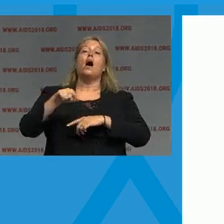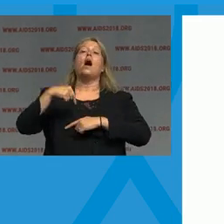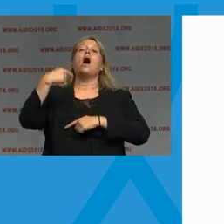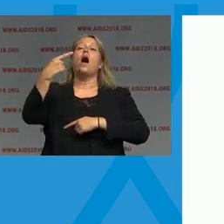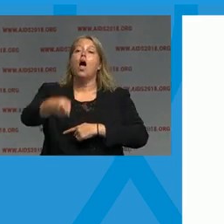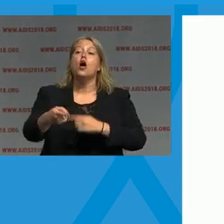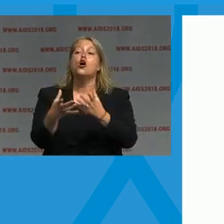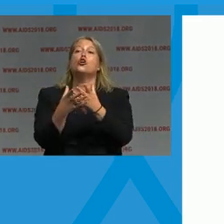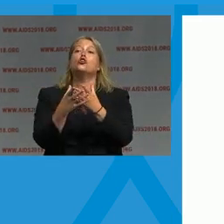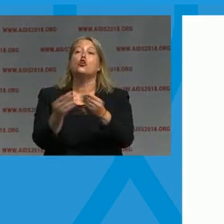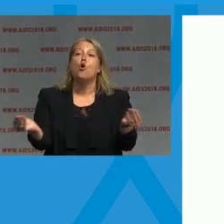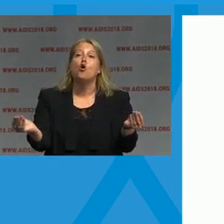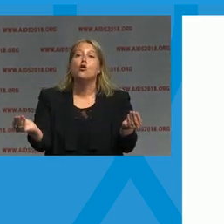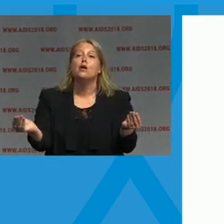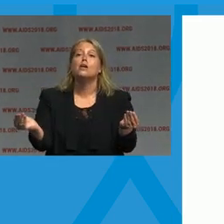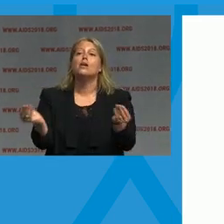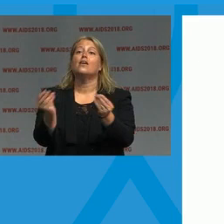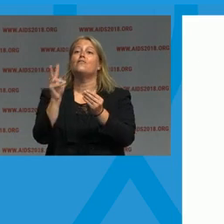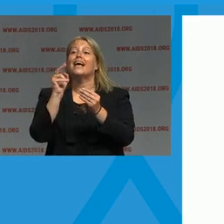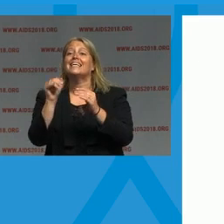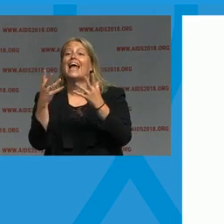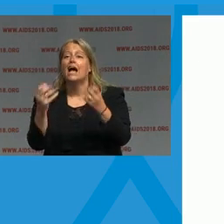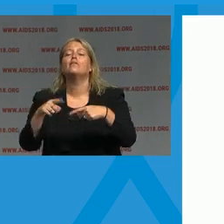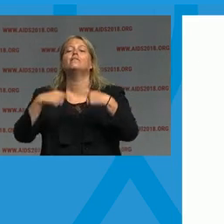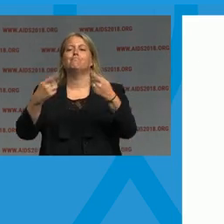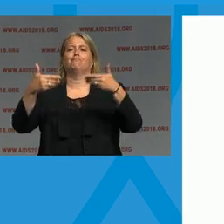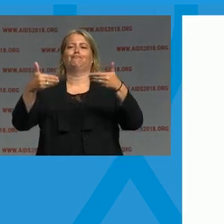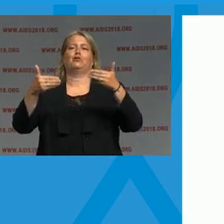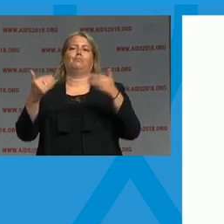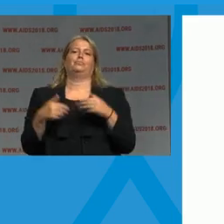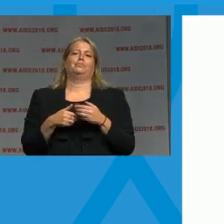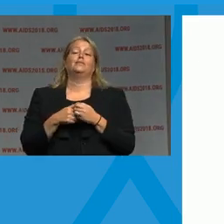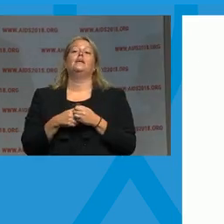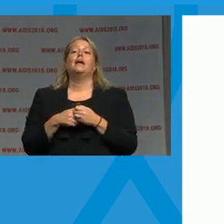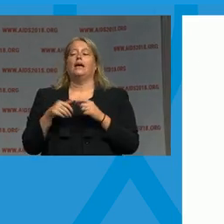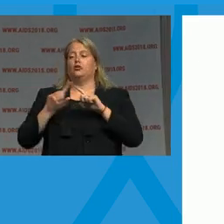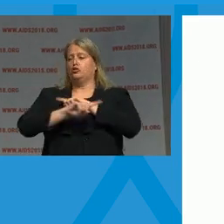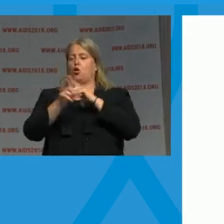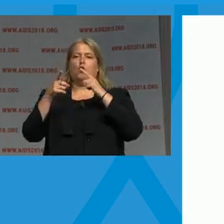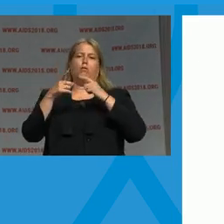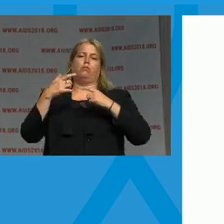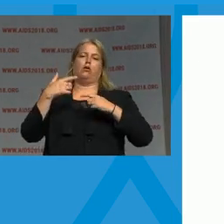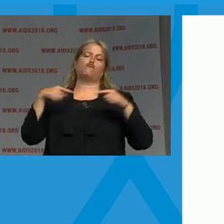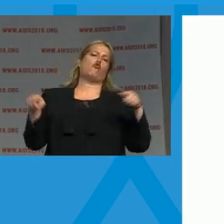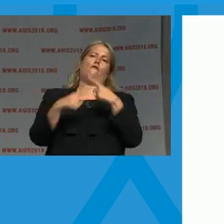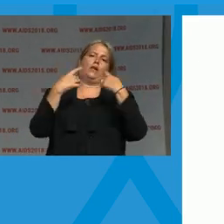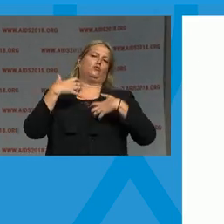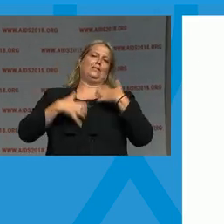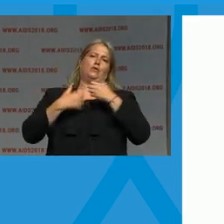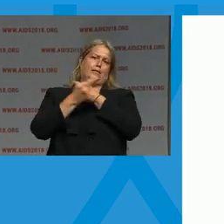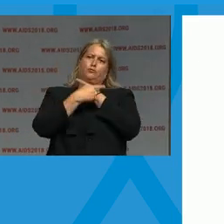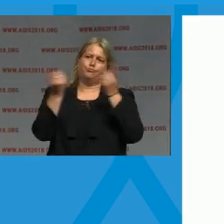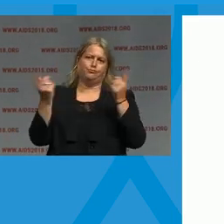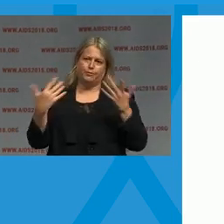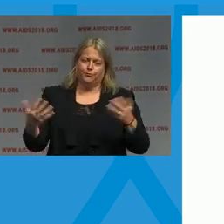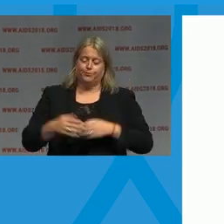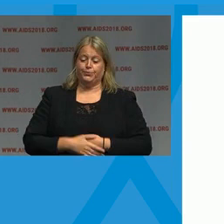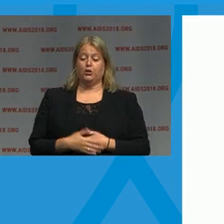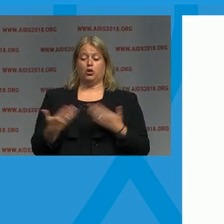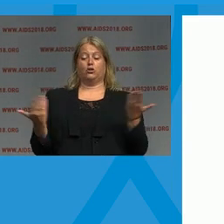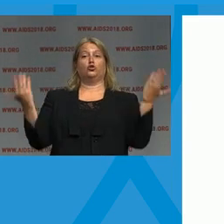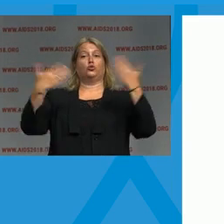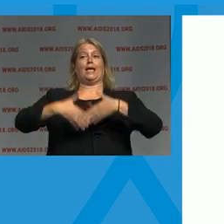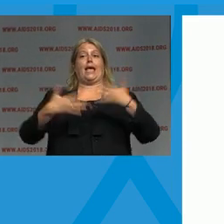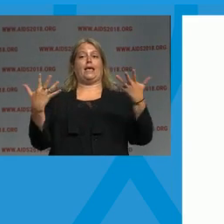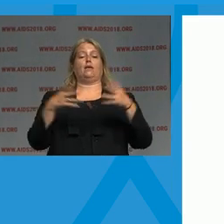have no conflicts of interest to disclose. Okay, so today this talk is going to be broken down into two parts. I'm going to tell you first